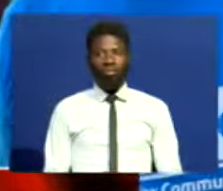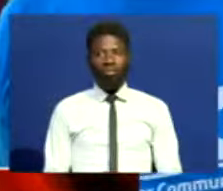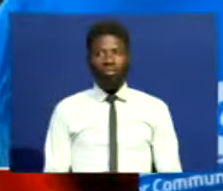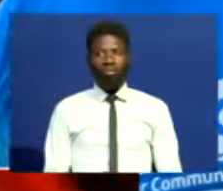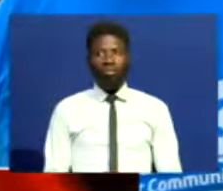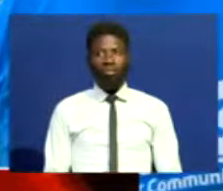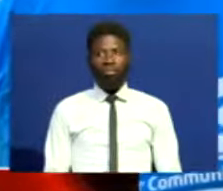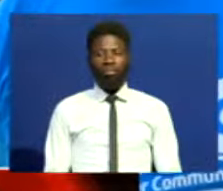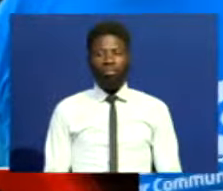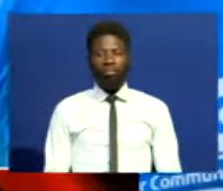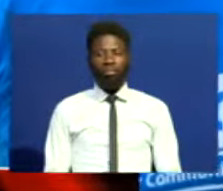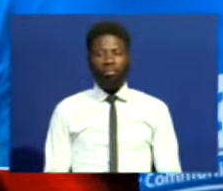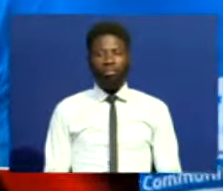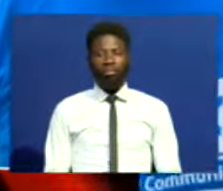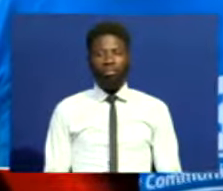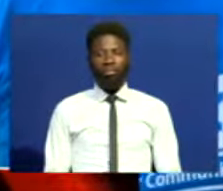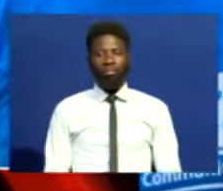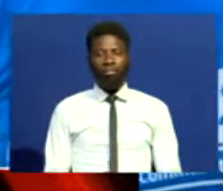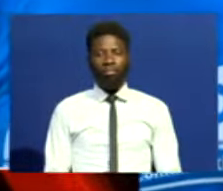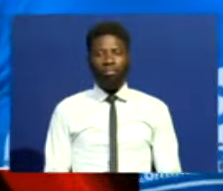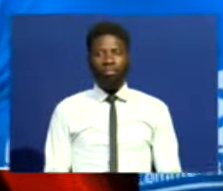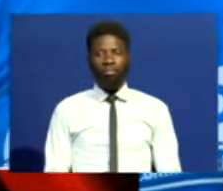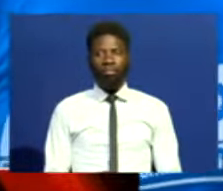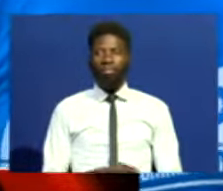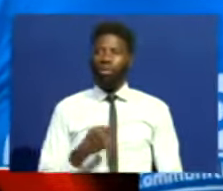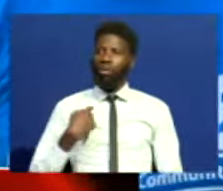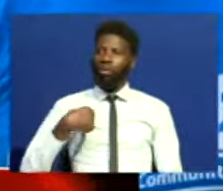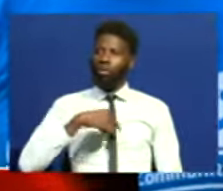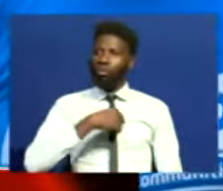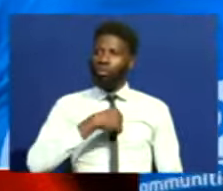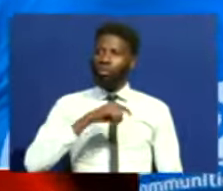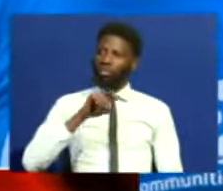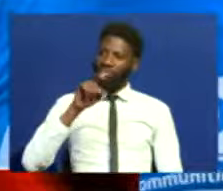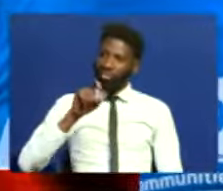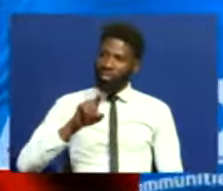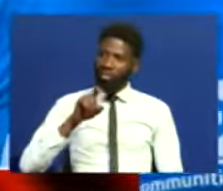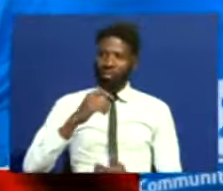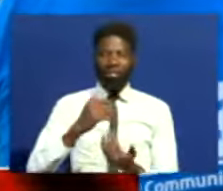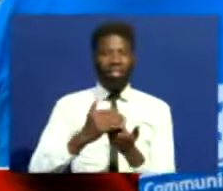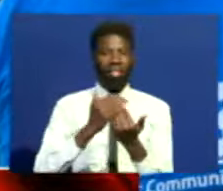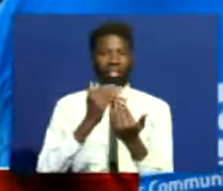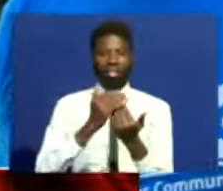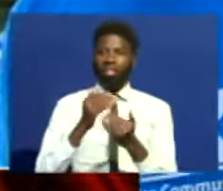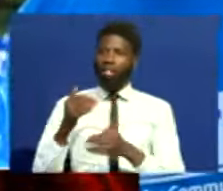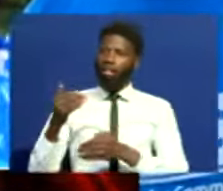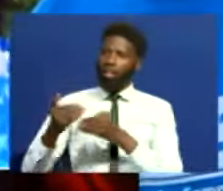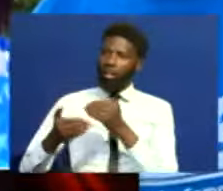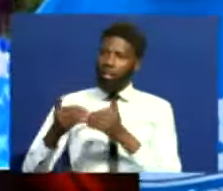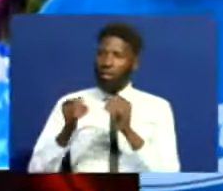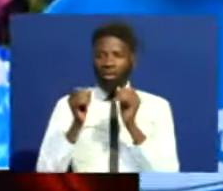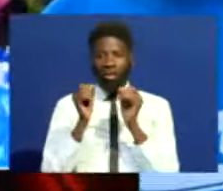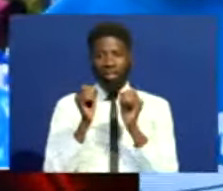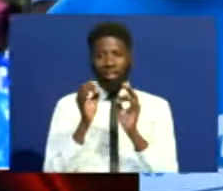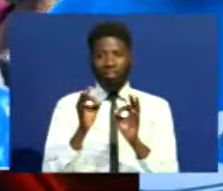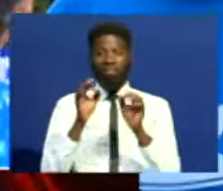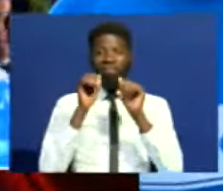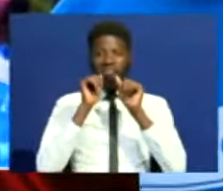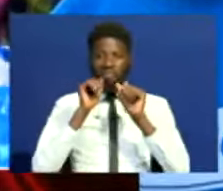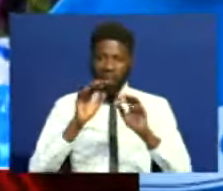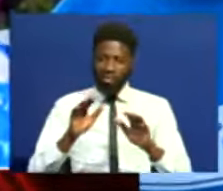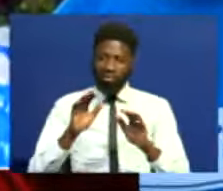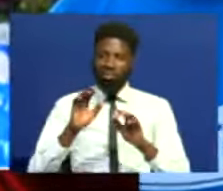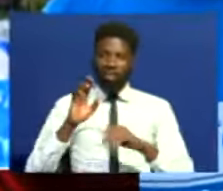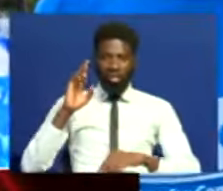It's all about neighborhood. We have to care about our neighbors. If you're blessed, you have to give more to other people too. So it's good, don't celebrate yourself on this Thursday,